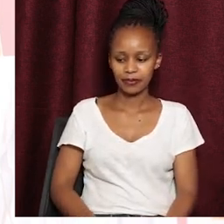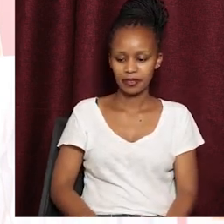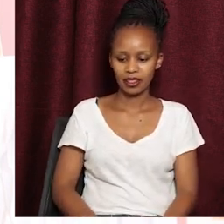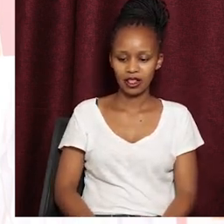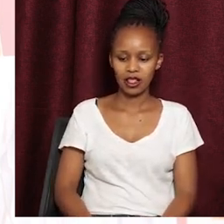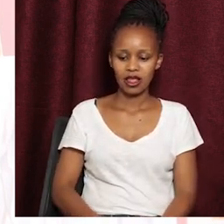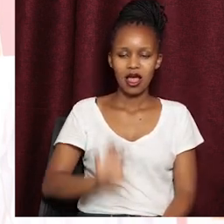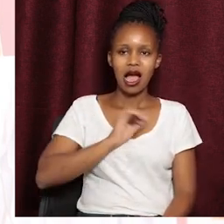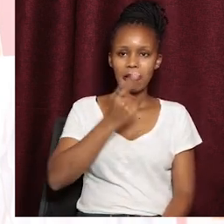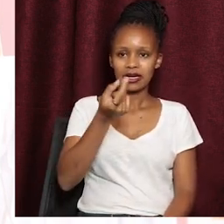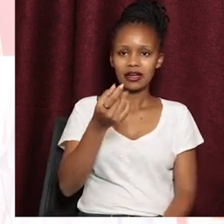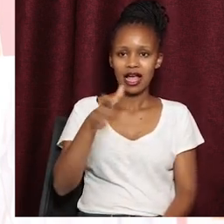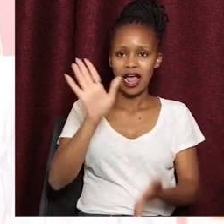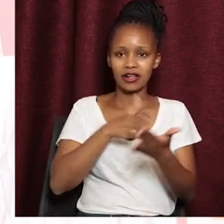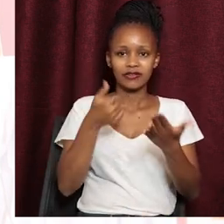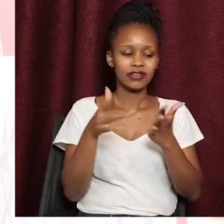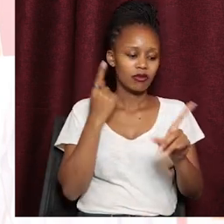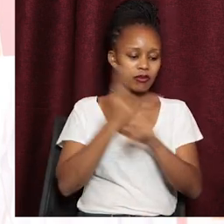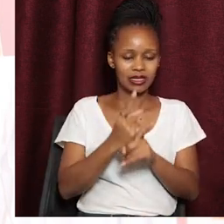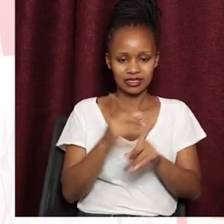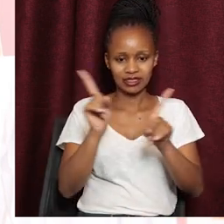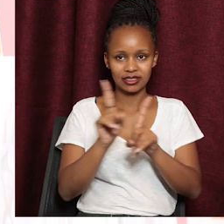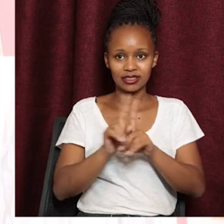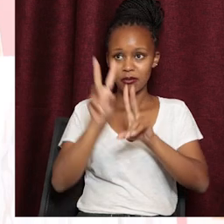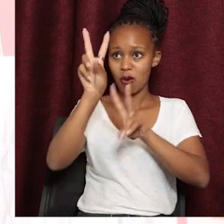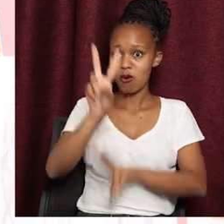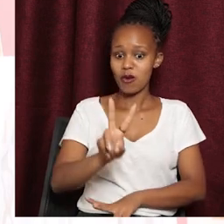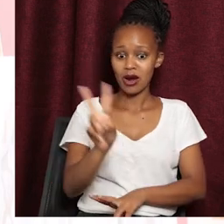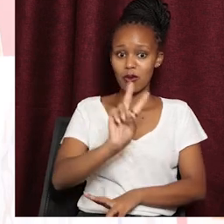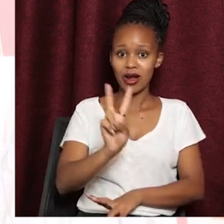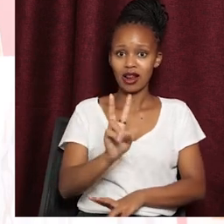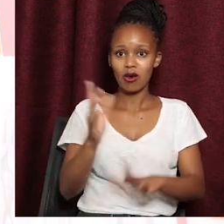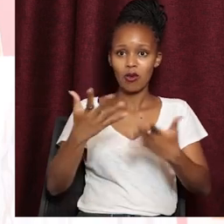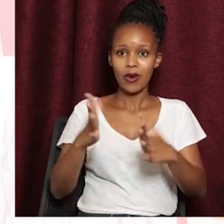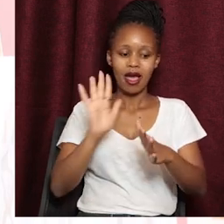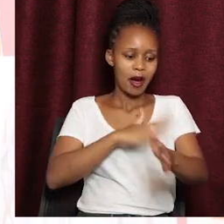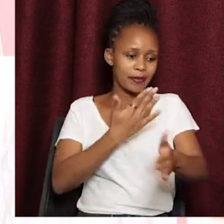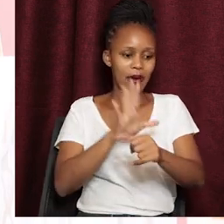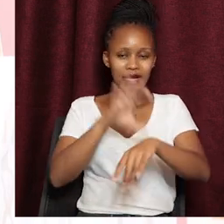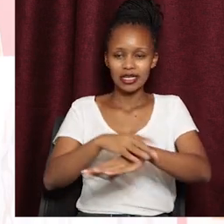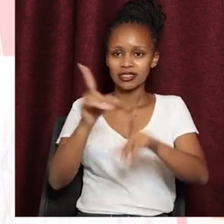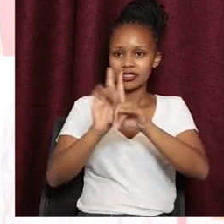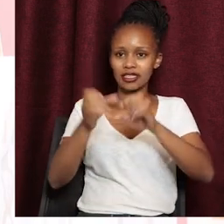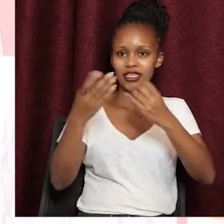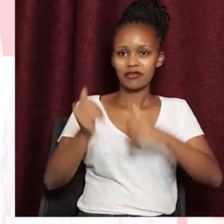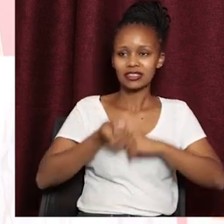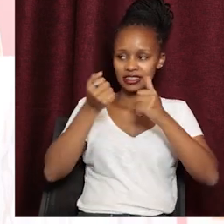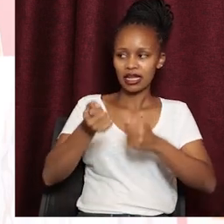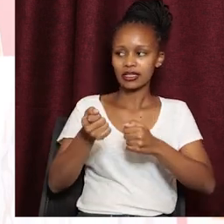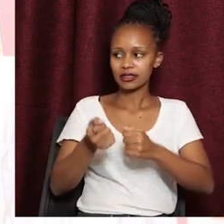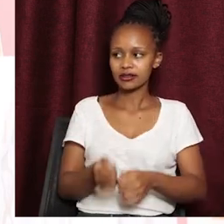our inadequacies and failures. We look for a source of power to give us